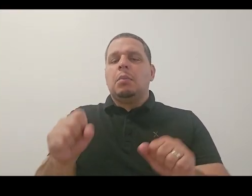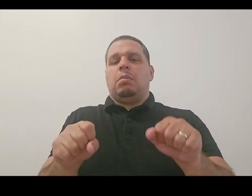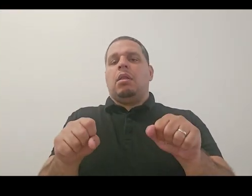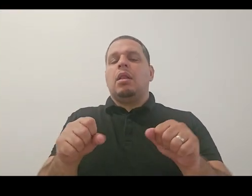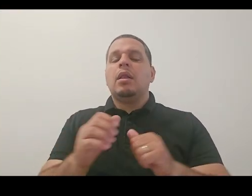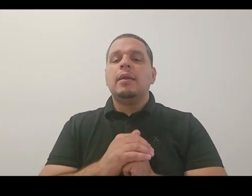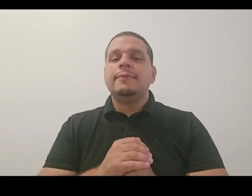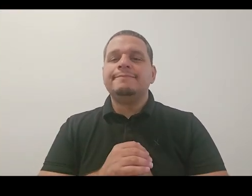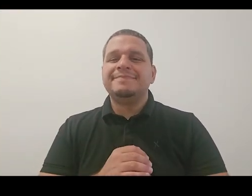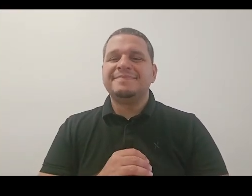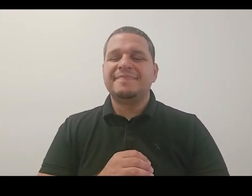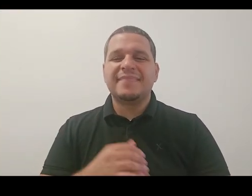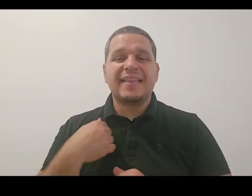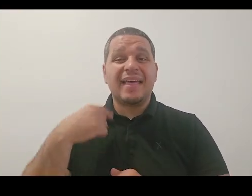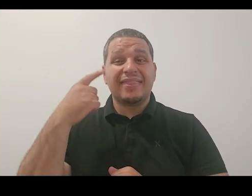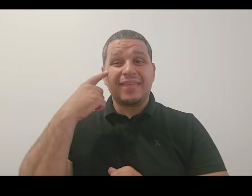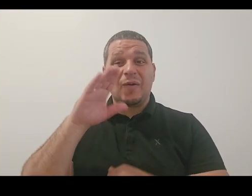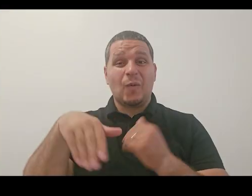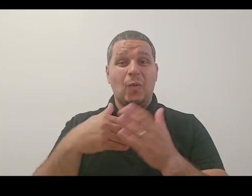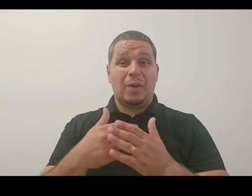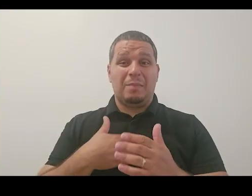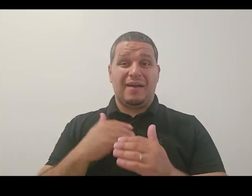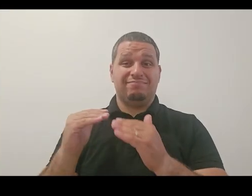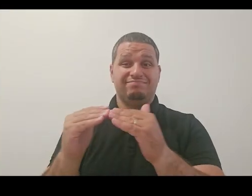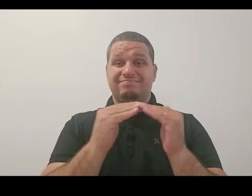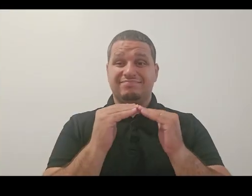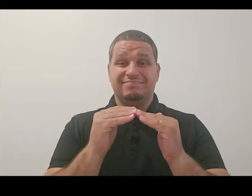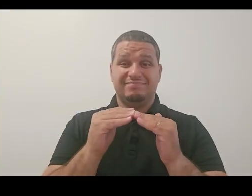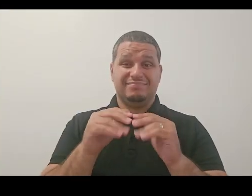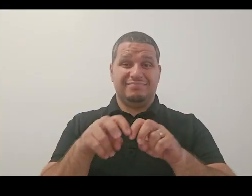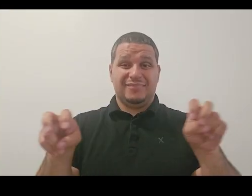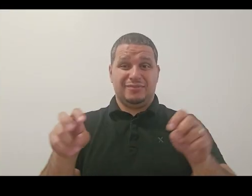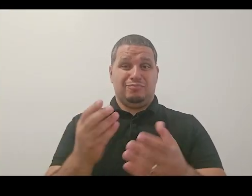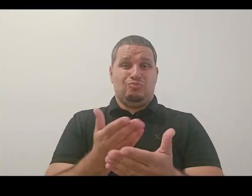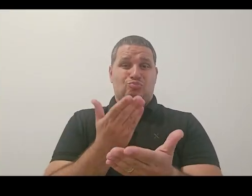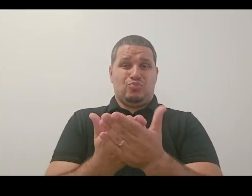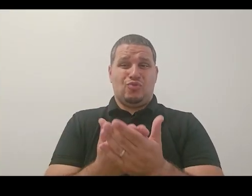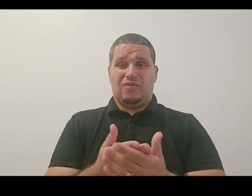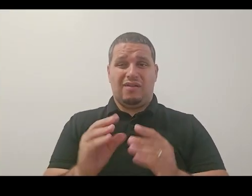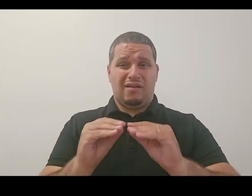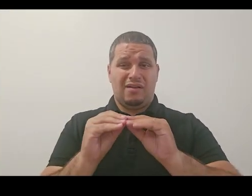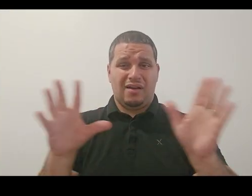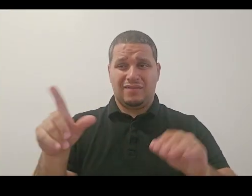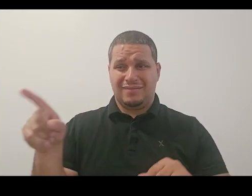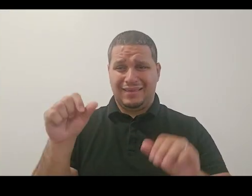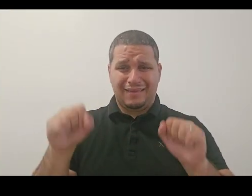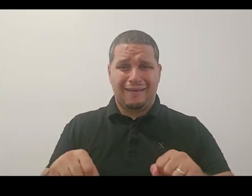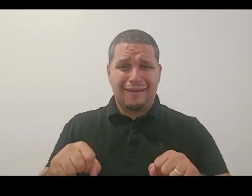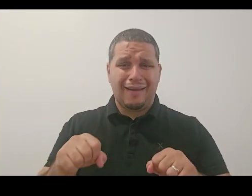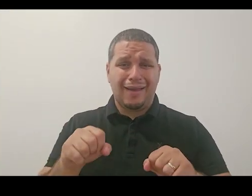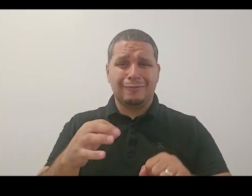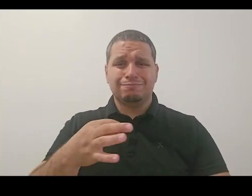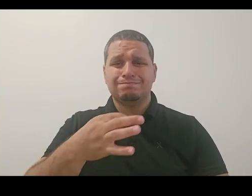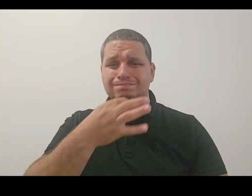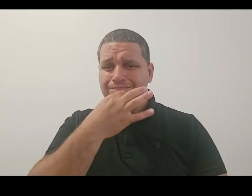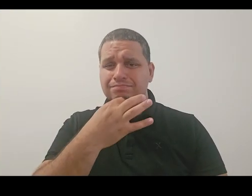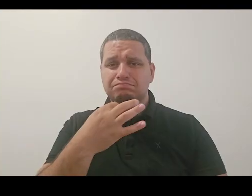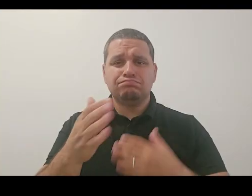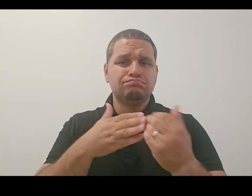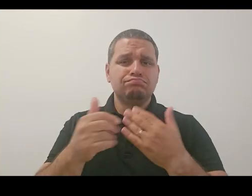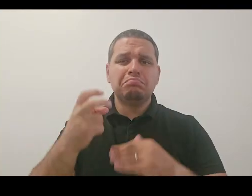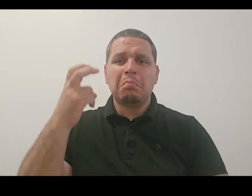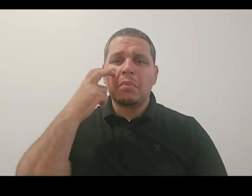think all of my fellow panelists are proof that there totally can be ability connected to